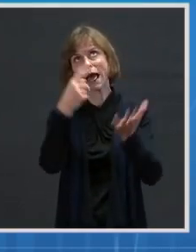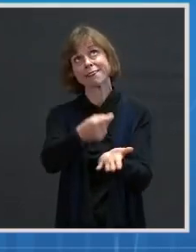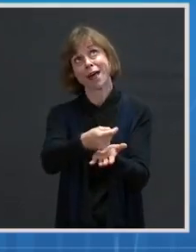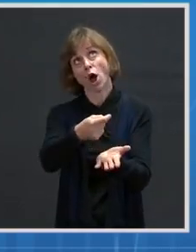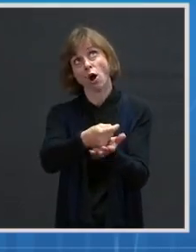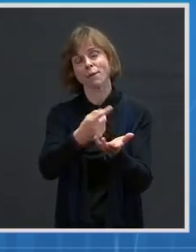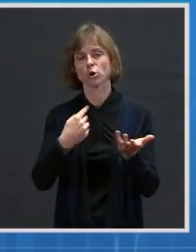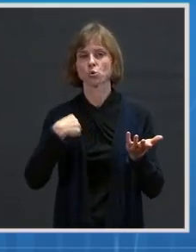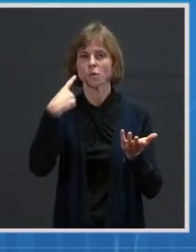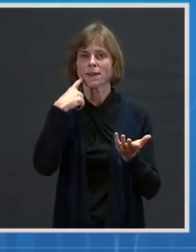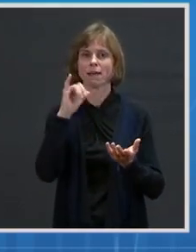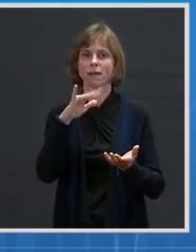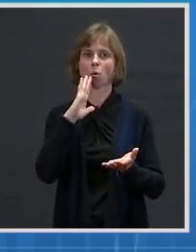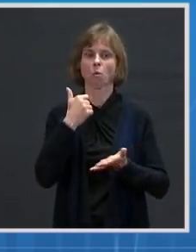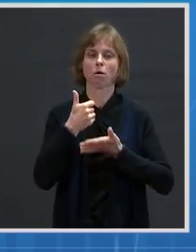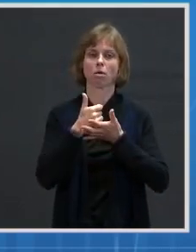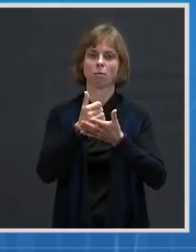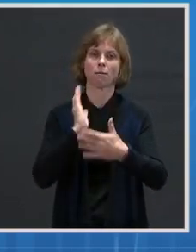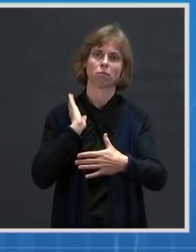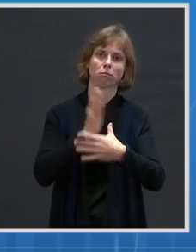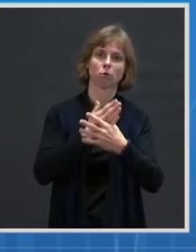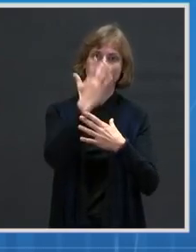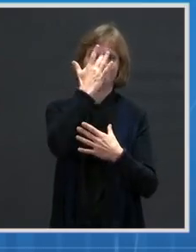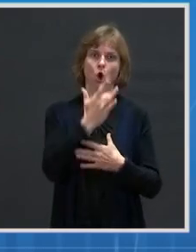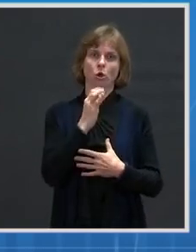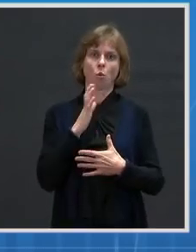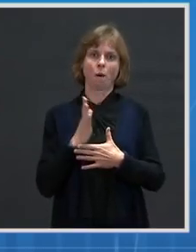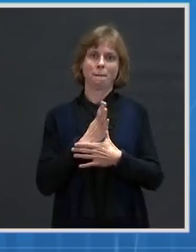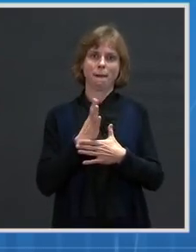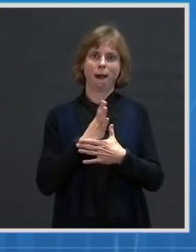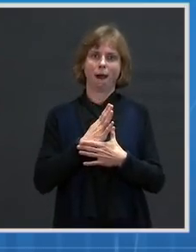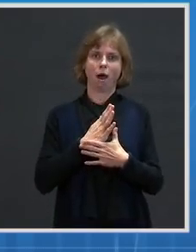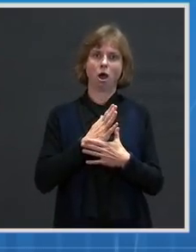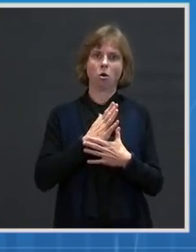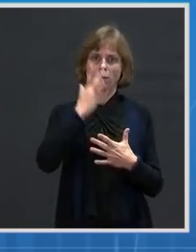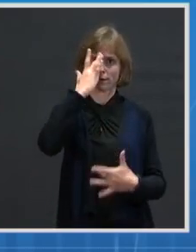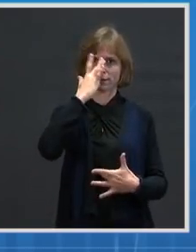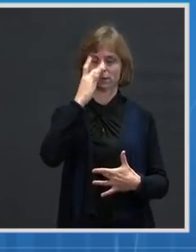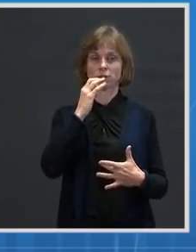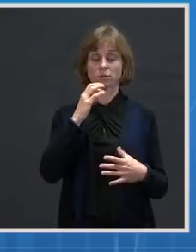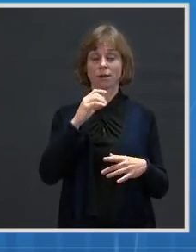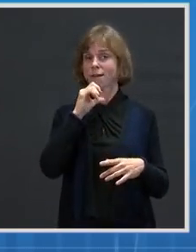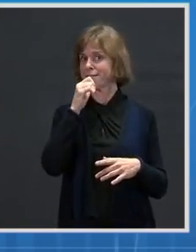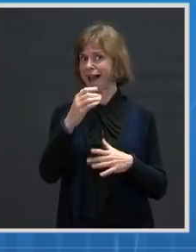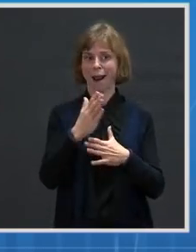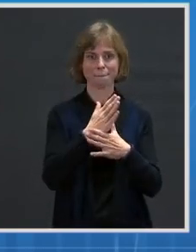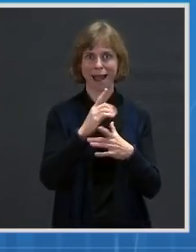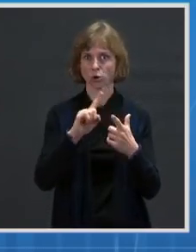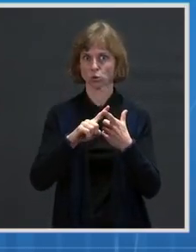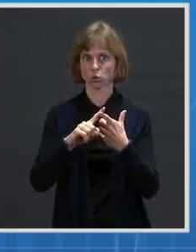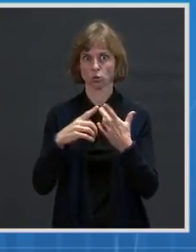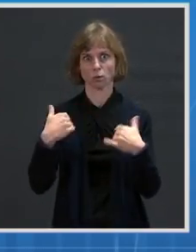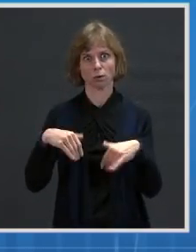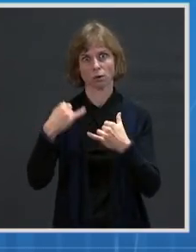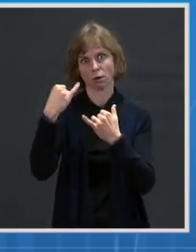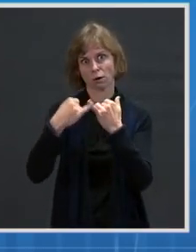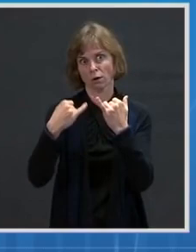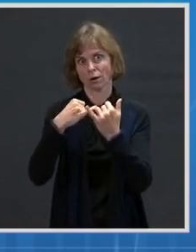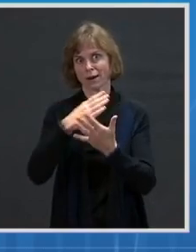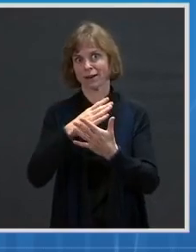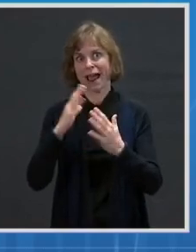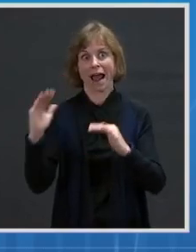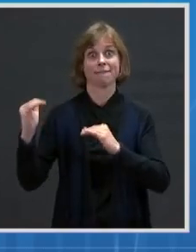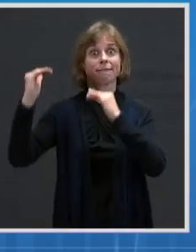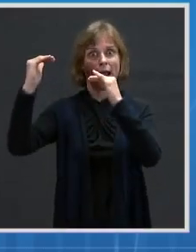therapeutics for early or moderate disease versus therapeutics for moderate to advanced disease.